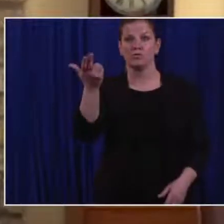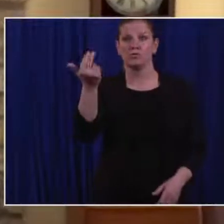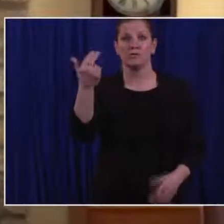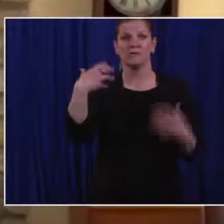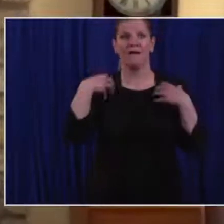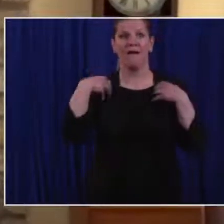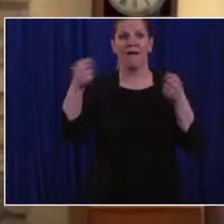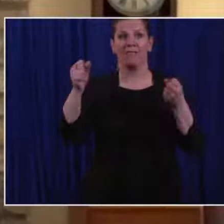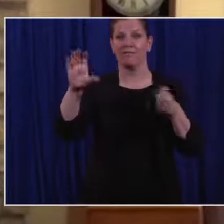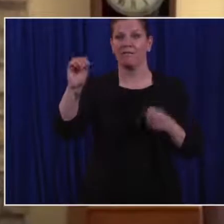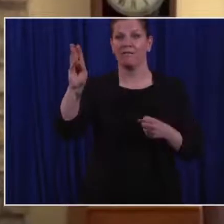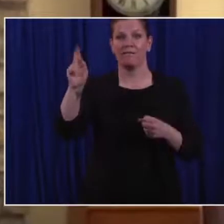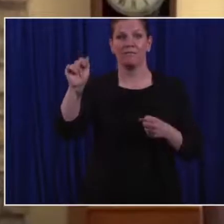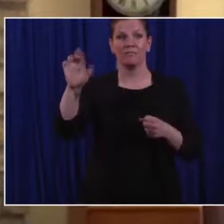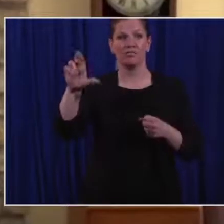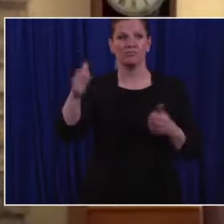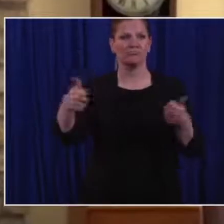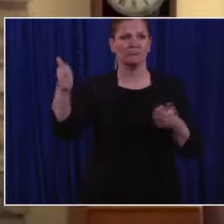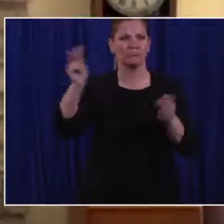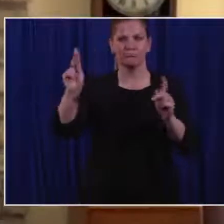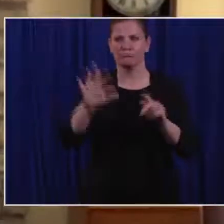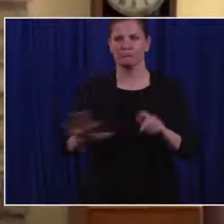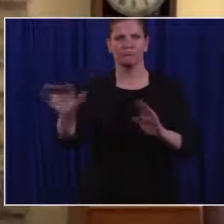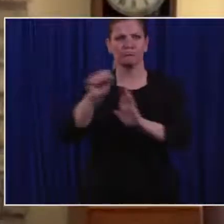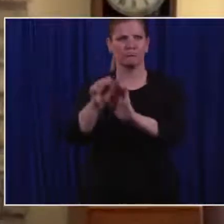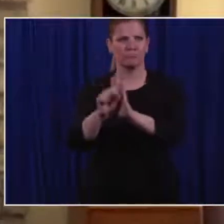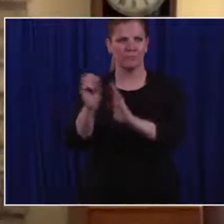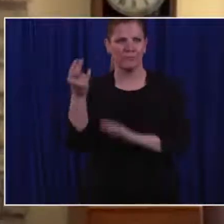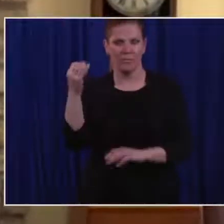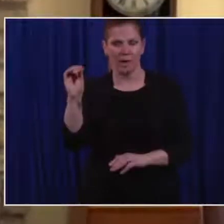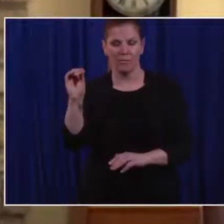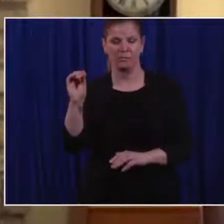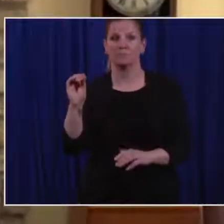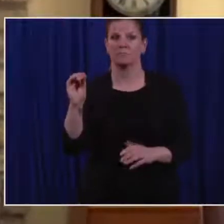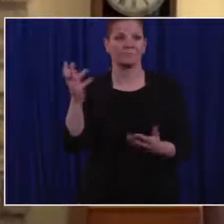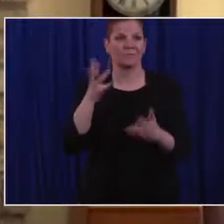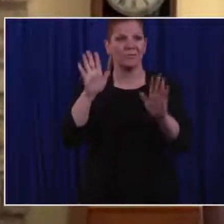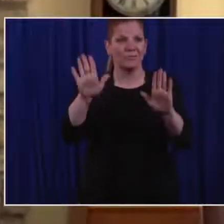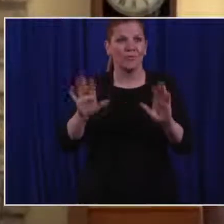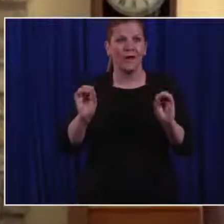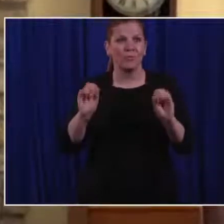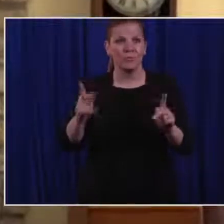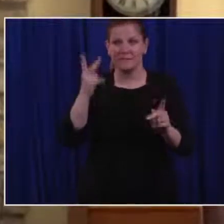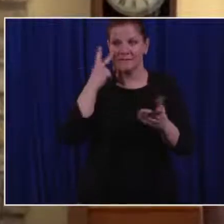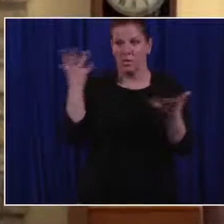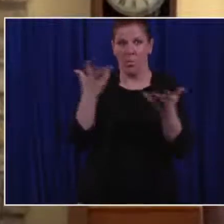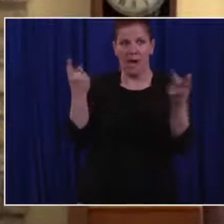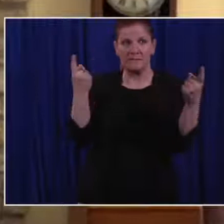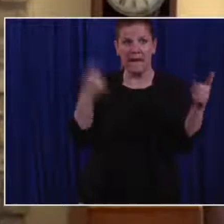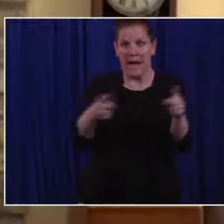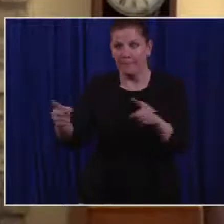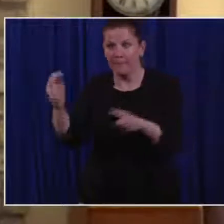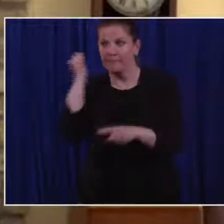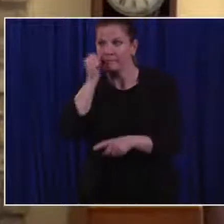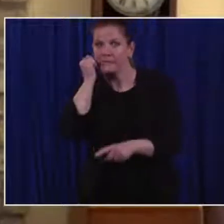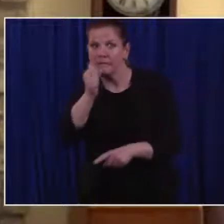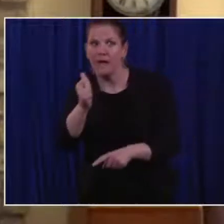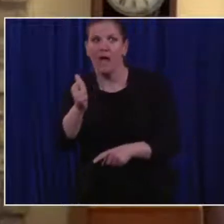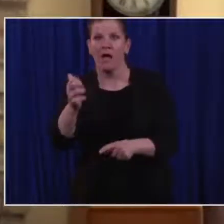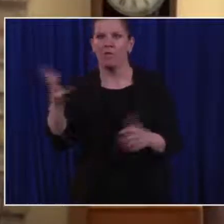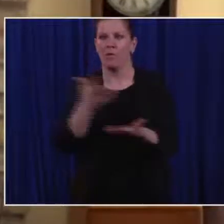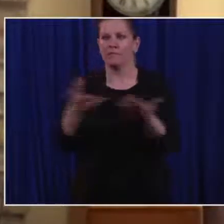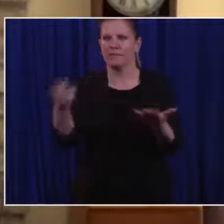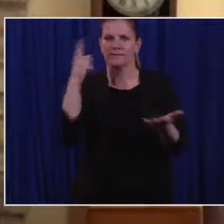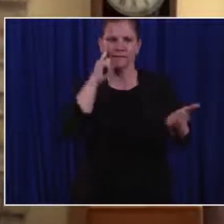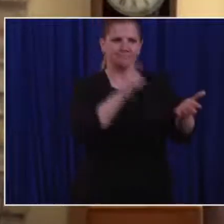it's always a great opportunity to really see what's going on the ground and what they're seeing. One of the things